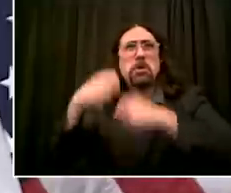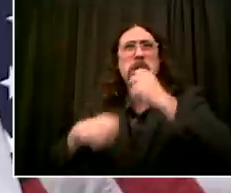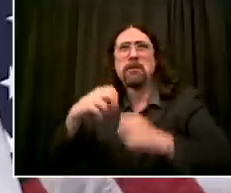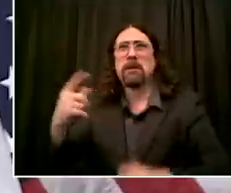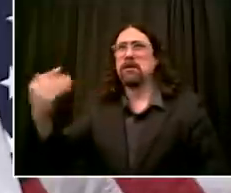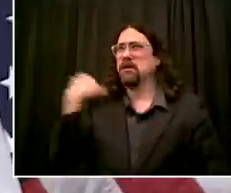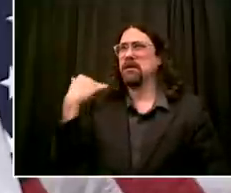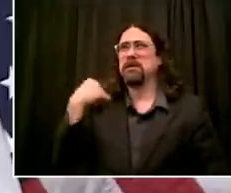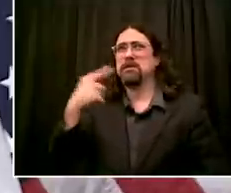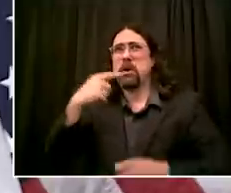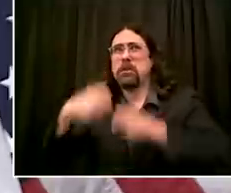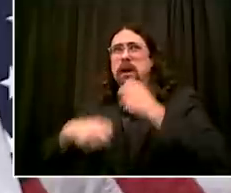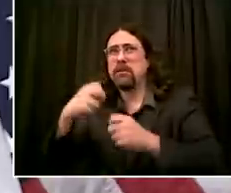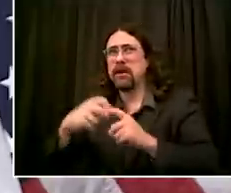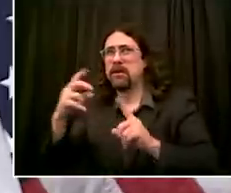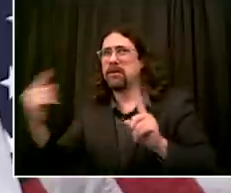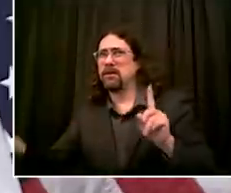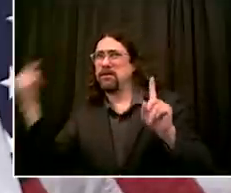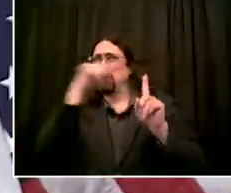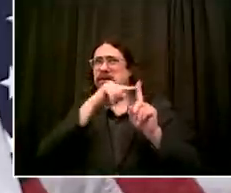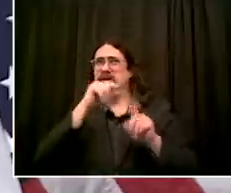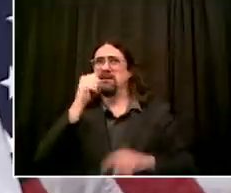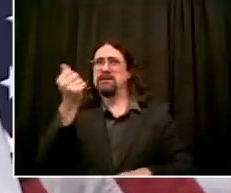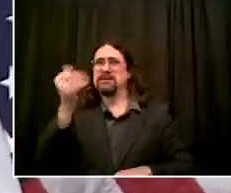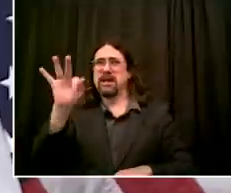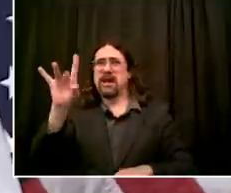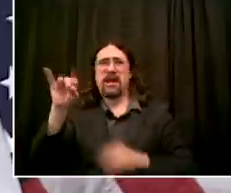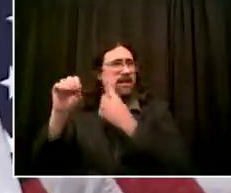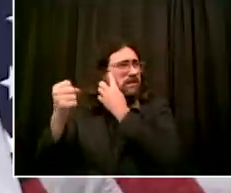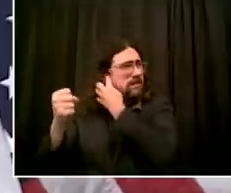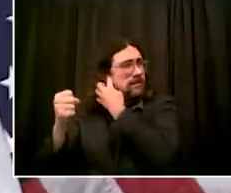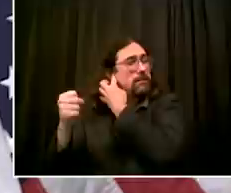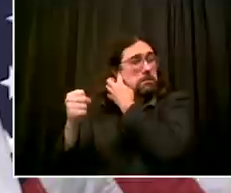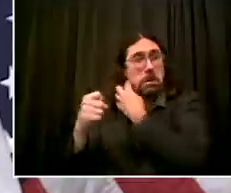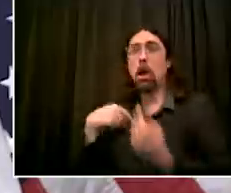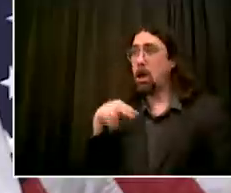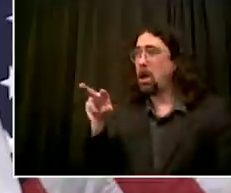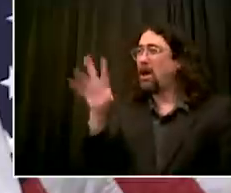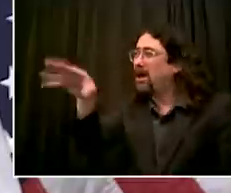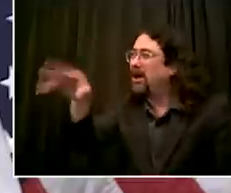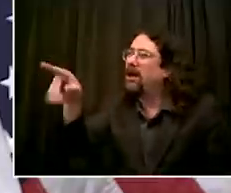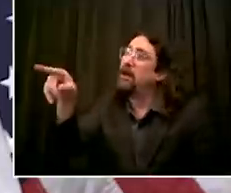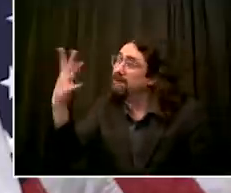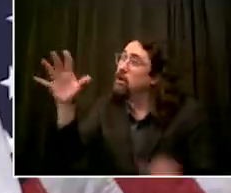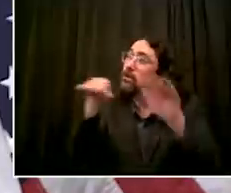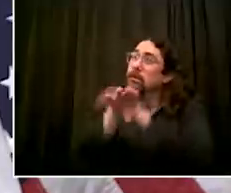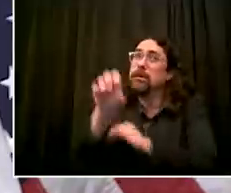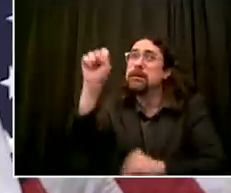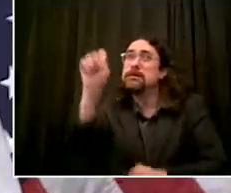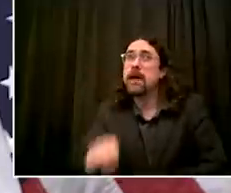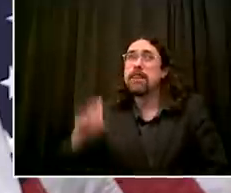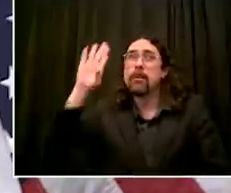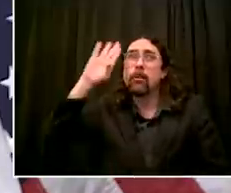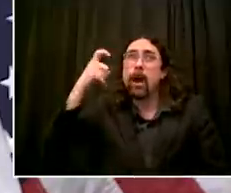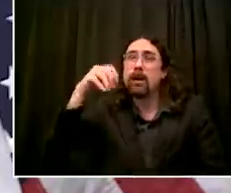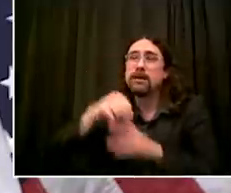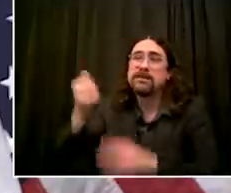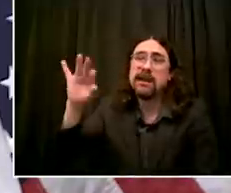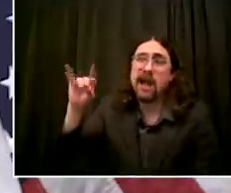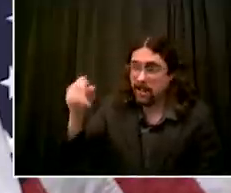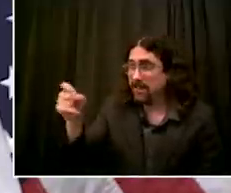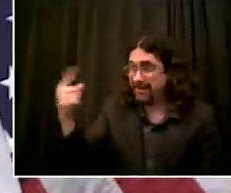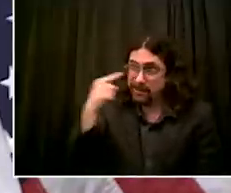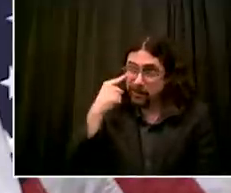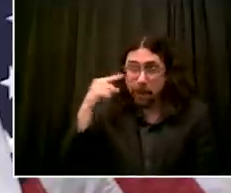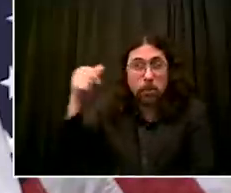What they went through night before last was horrible, but they went through 100 times worse and came back from it because they're that tough,